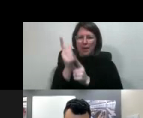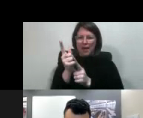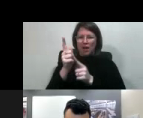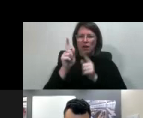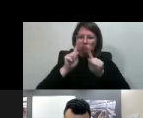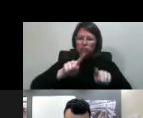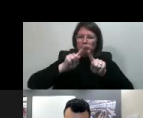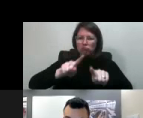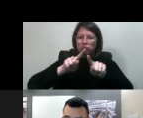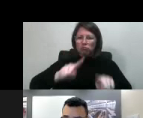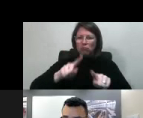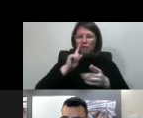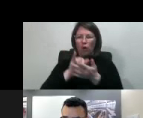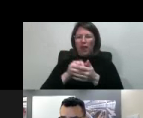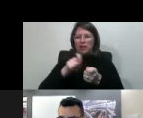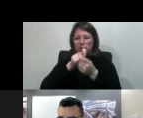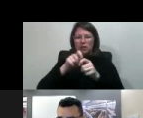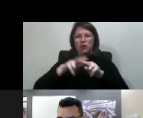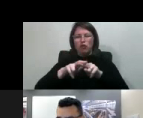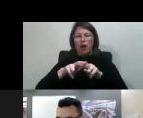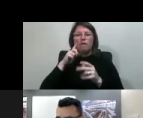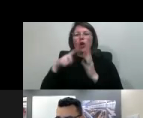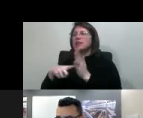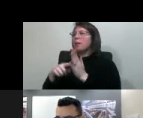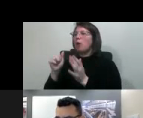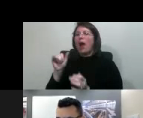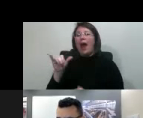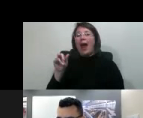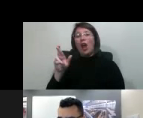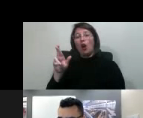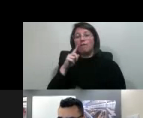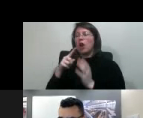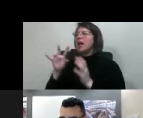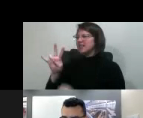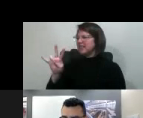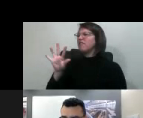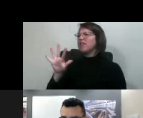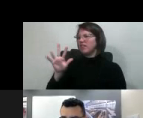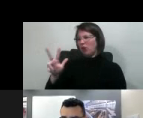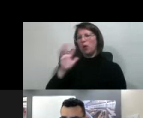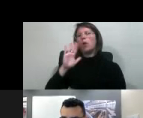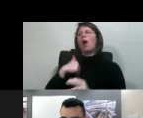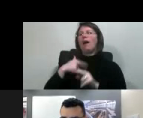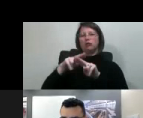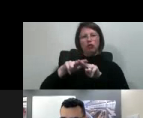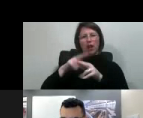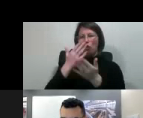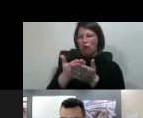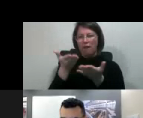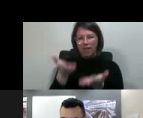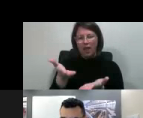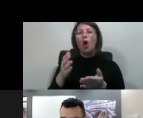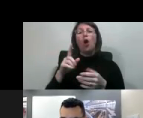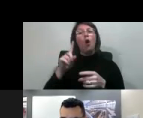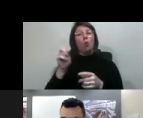using air as an example. You know, if you say to your friend, hey, the 7:53, there'll be a train at the platform. So where we've been able to institute